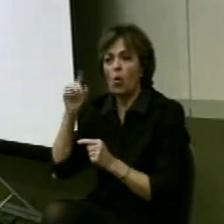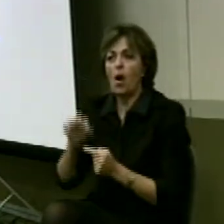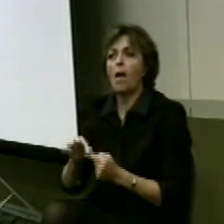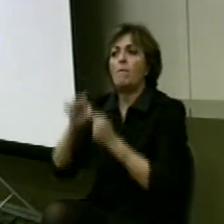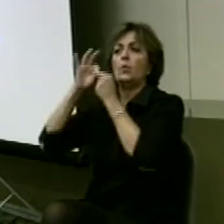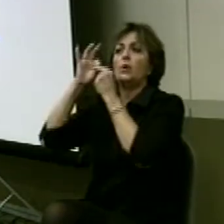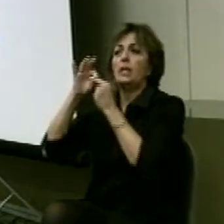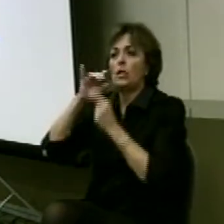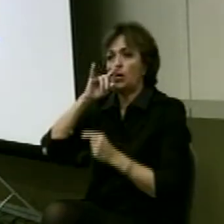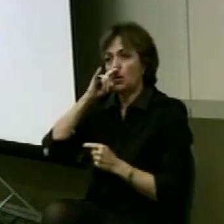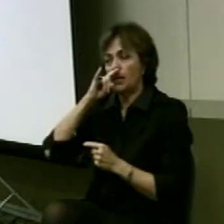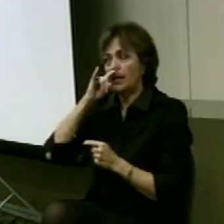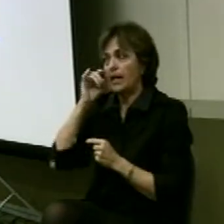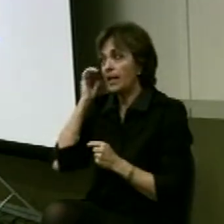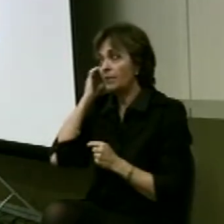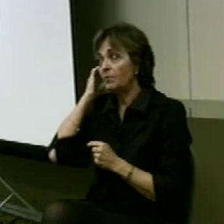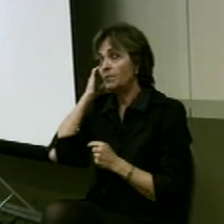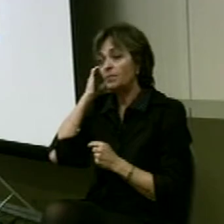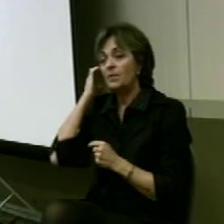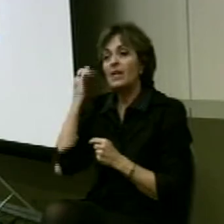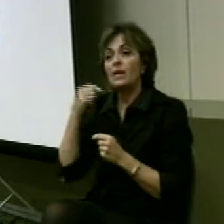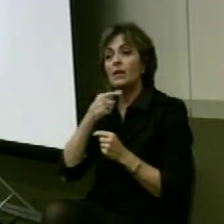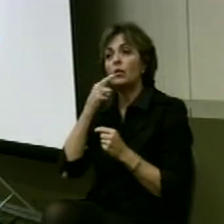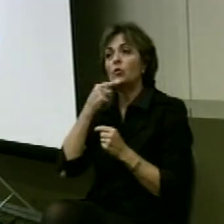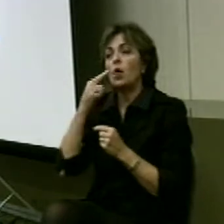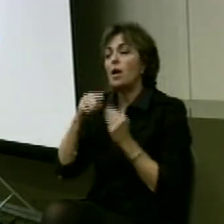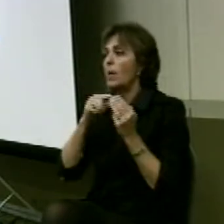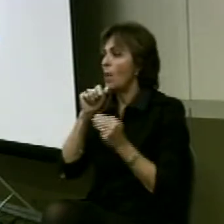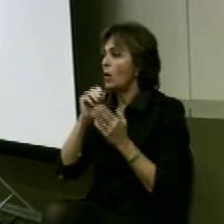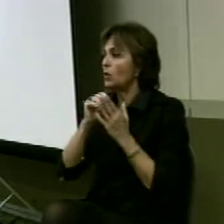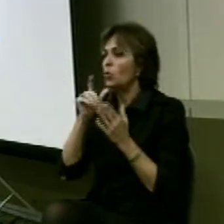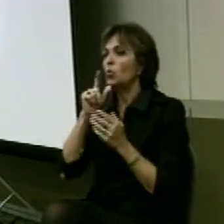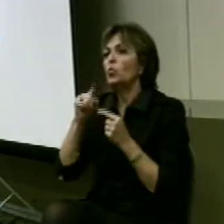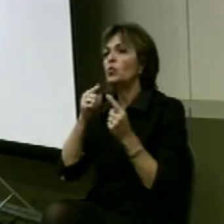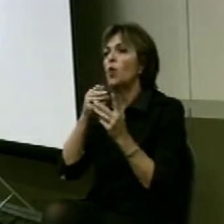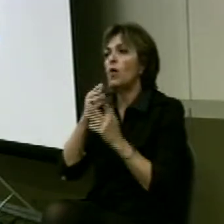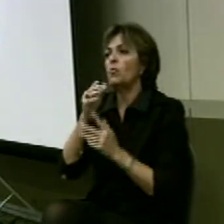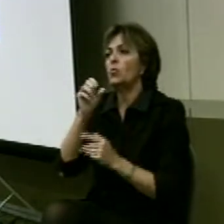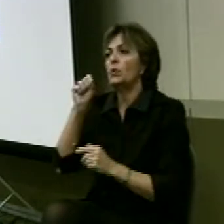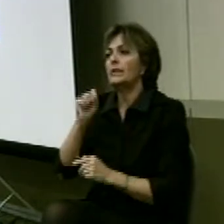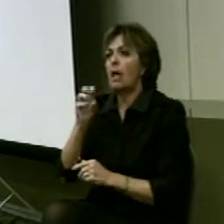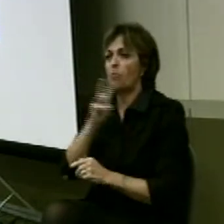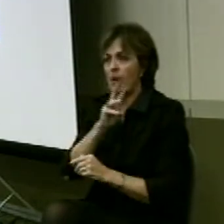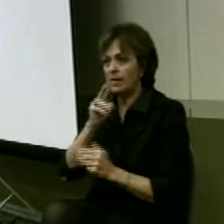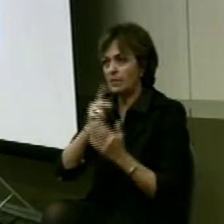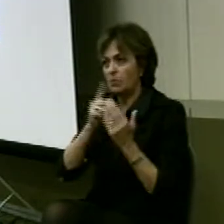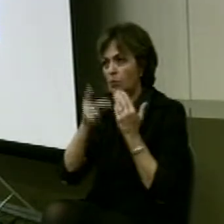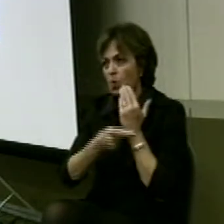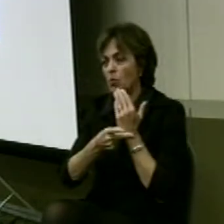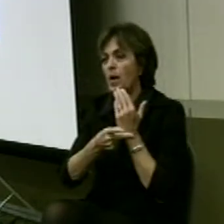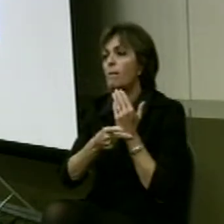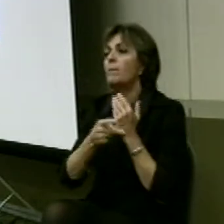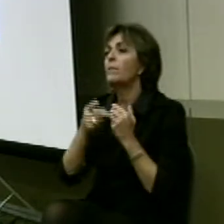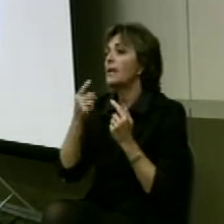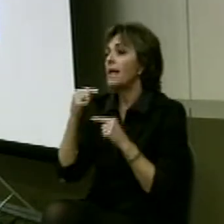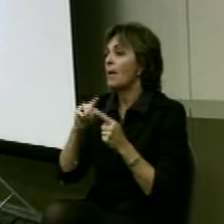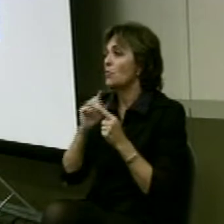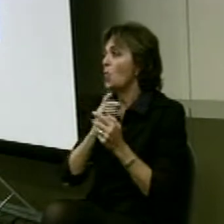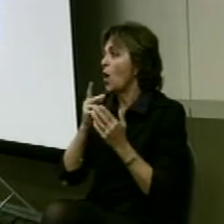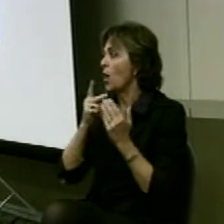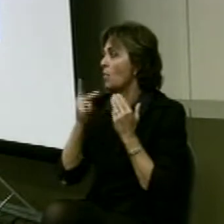programming to make this work for a particular kid. And I'm actually talking about a student who's gone through